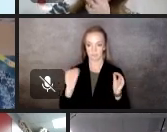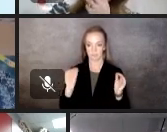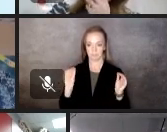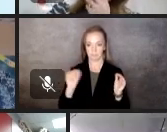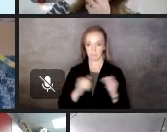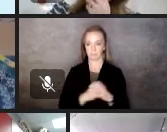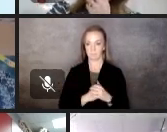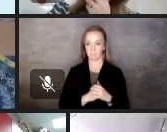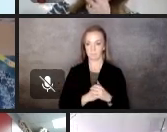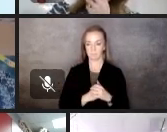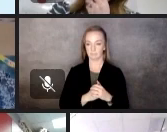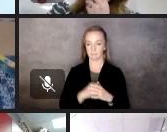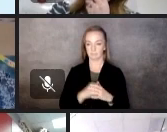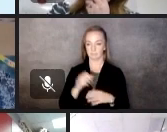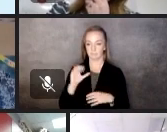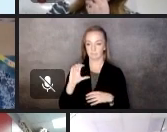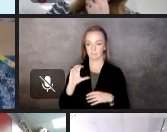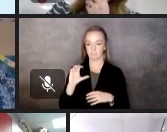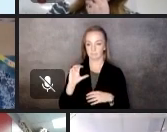Charlene Martin.